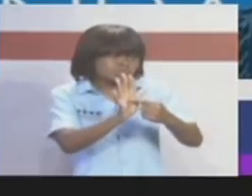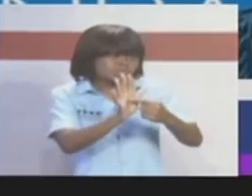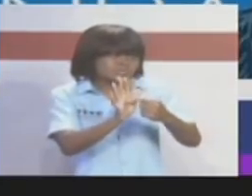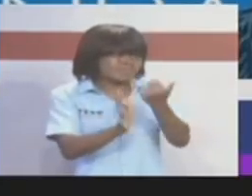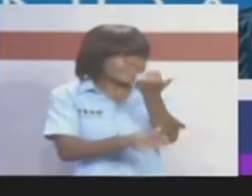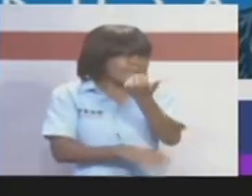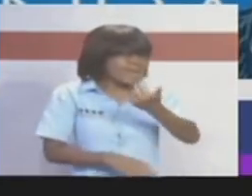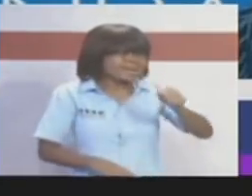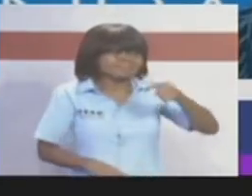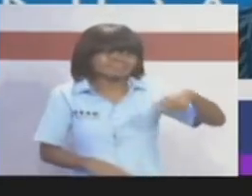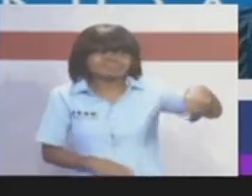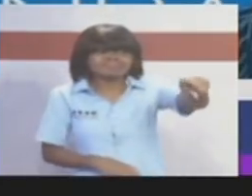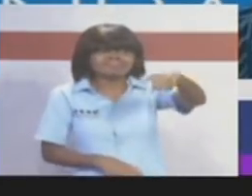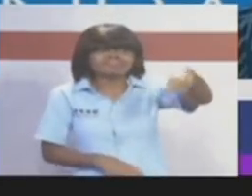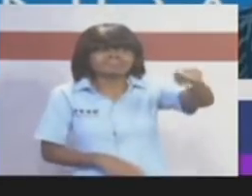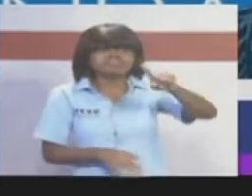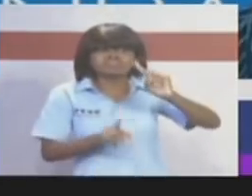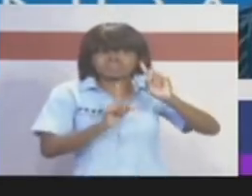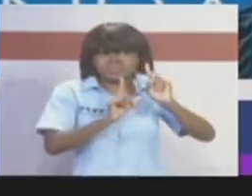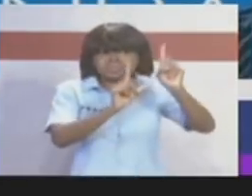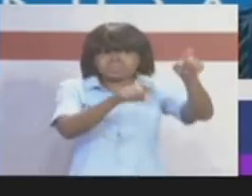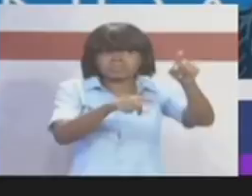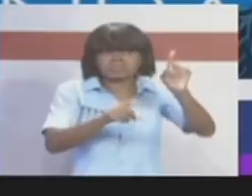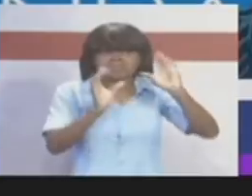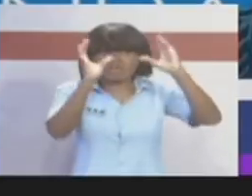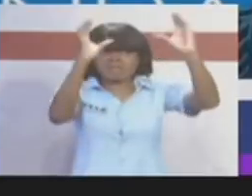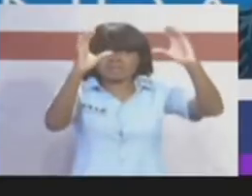Carnival? Have they contracted